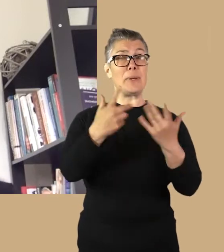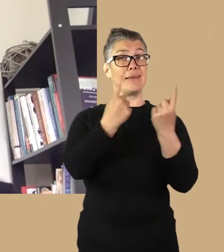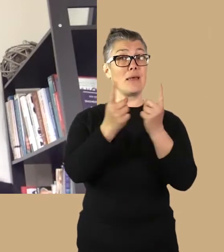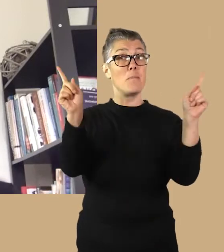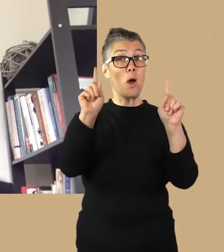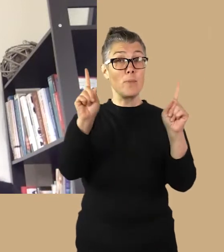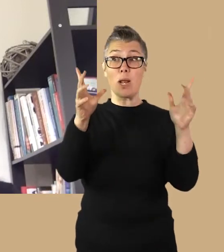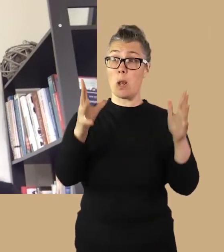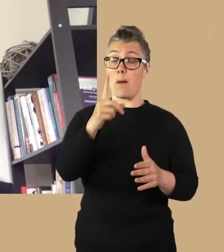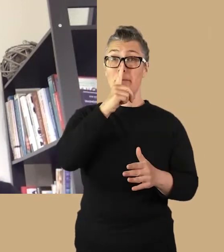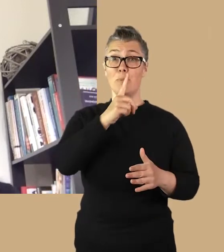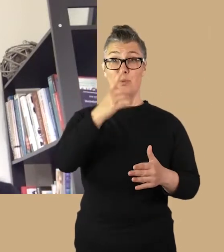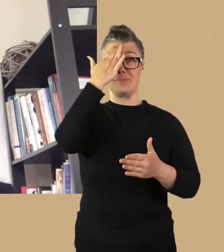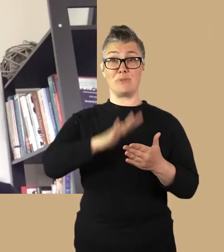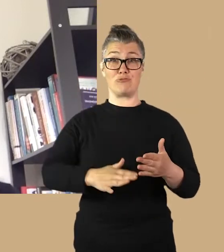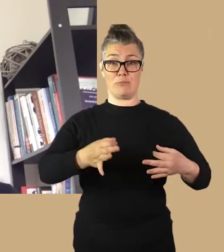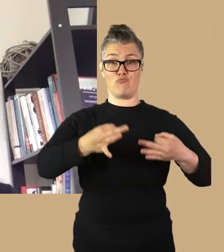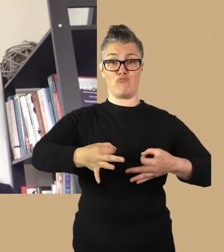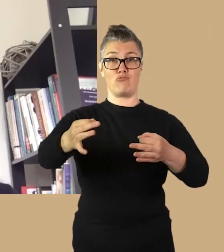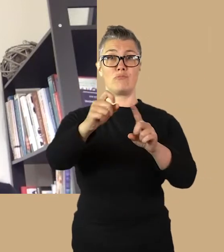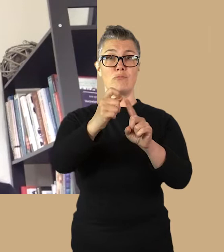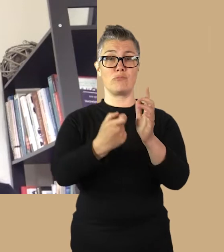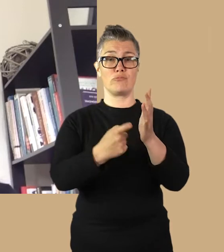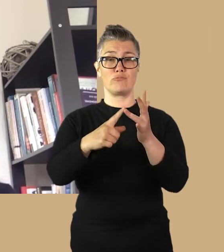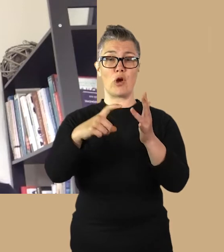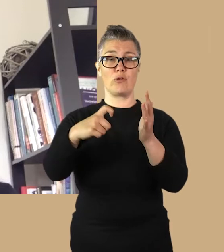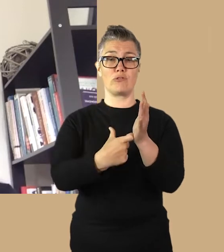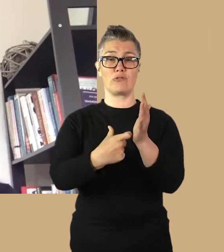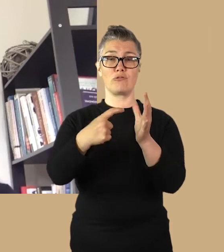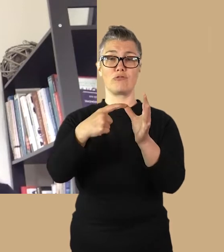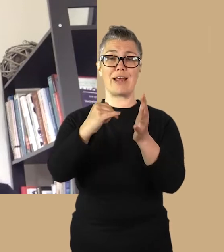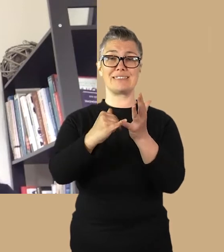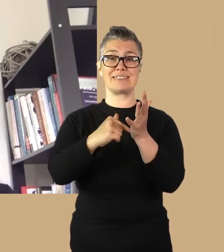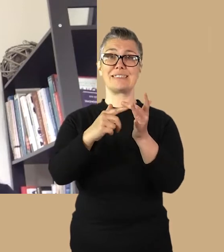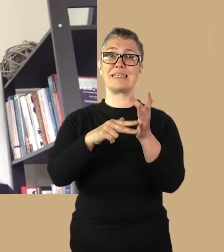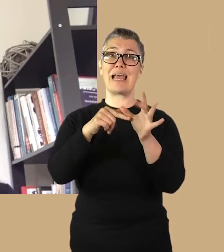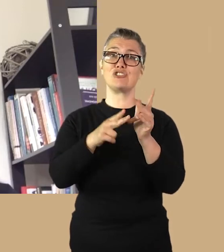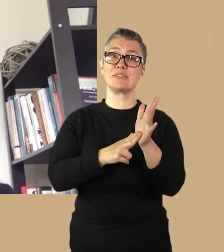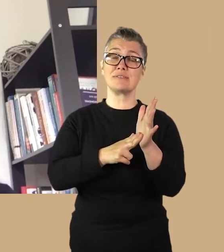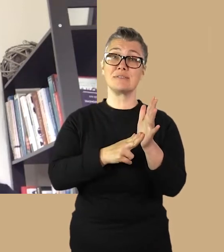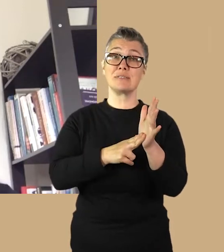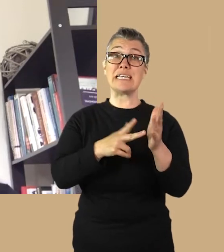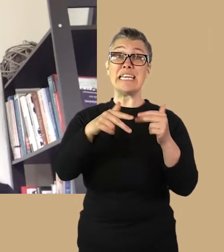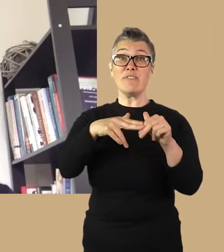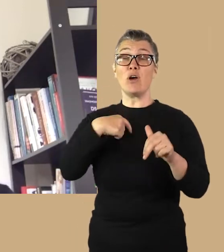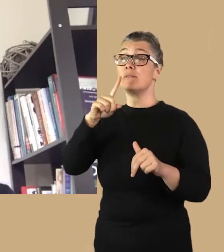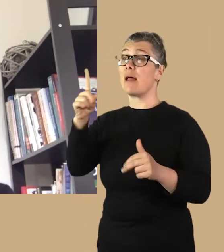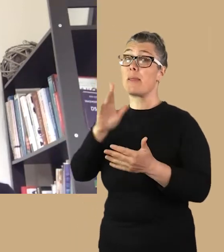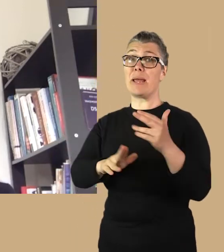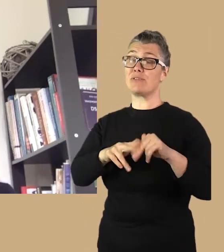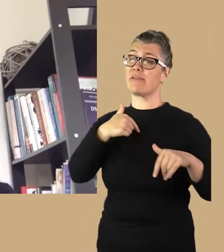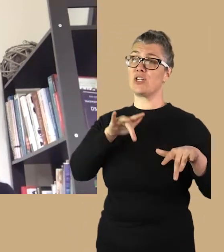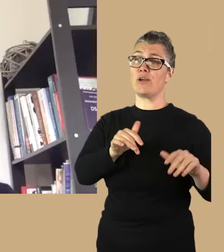right now. Quite frankly, right now, if I tell my parents that if I didn't get work done, I get to hear I'm